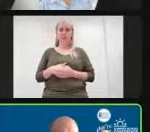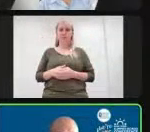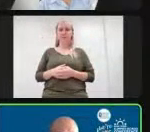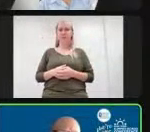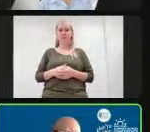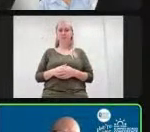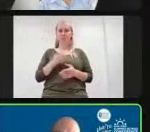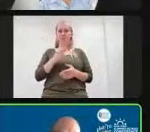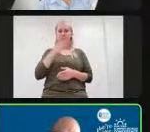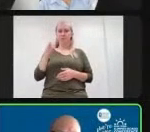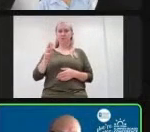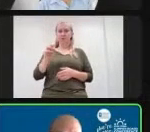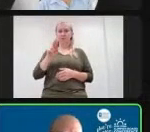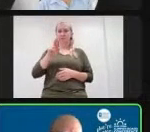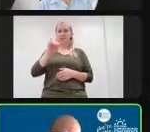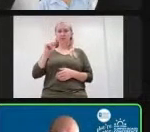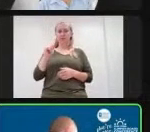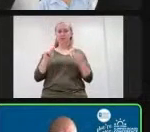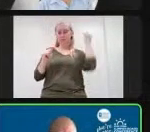Maria.